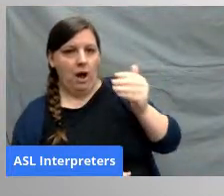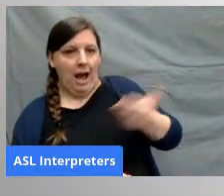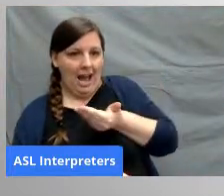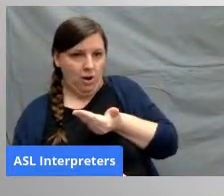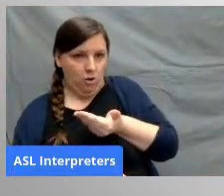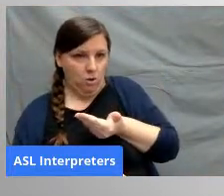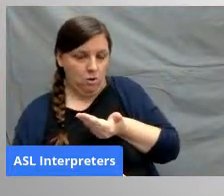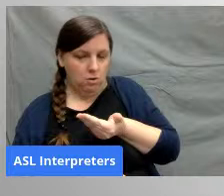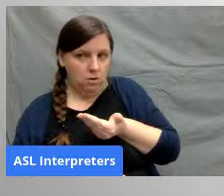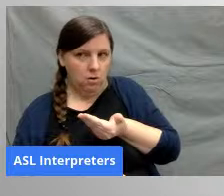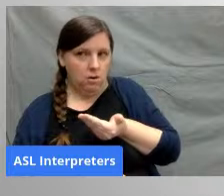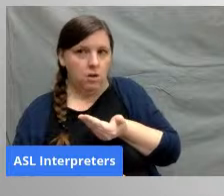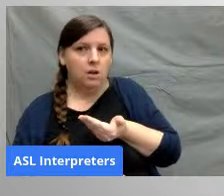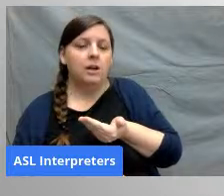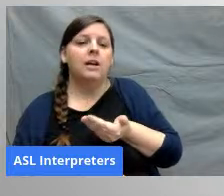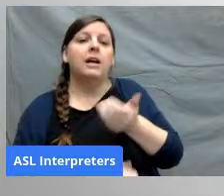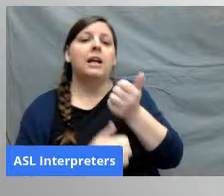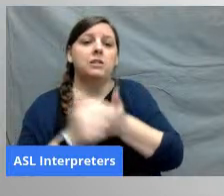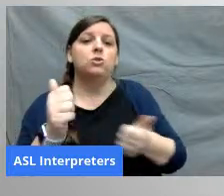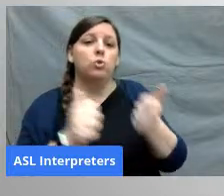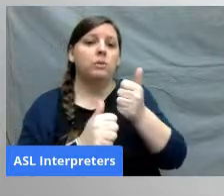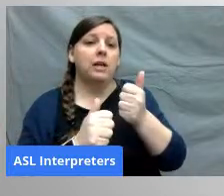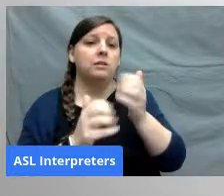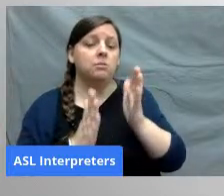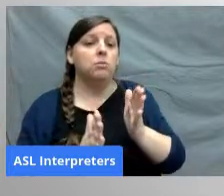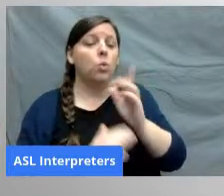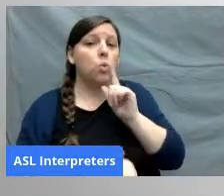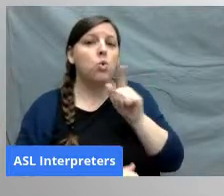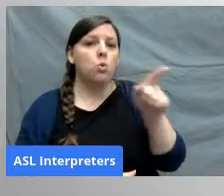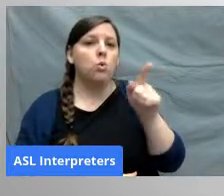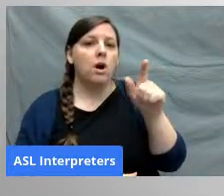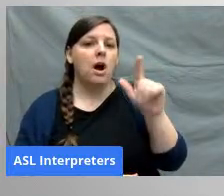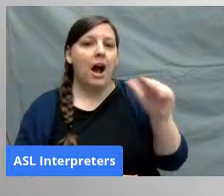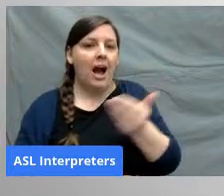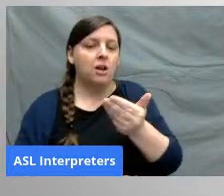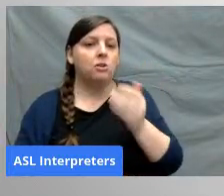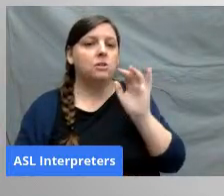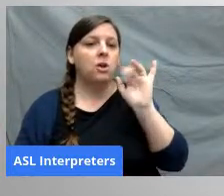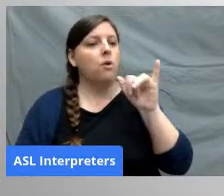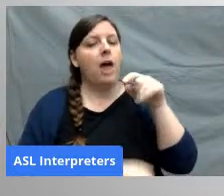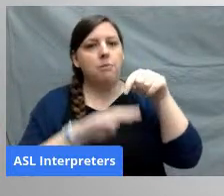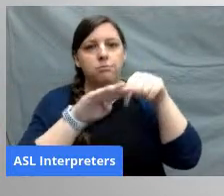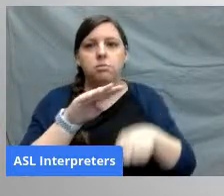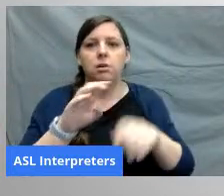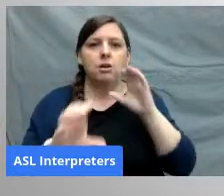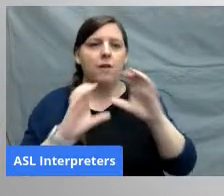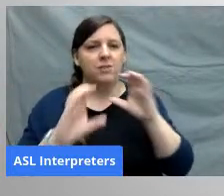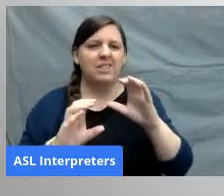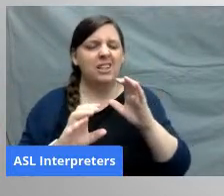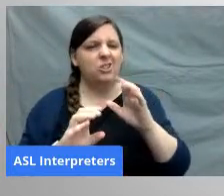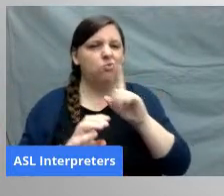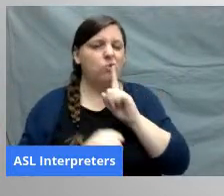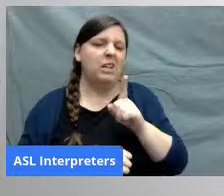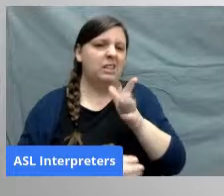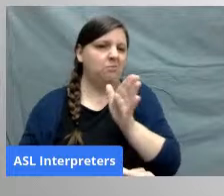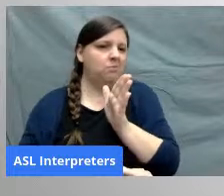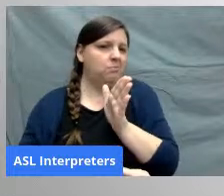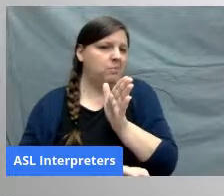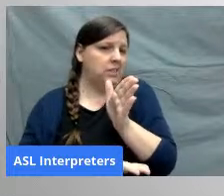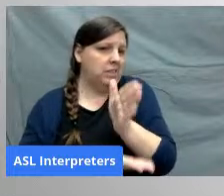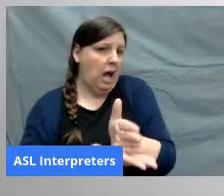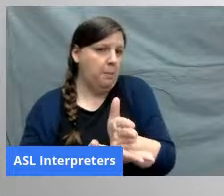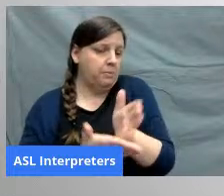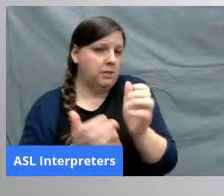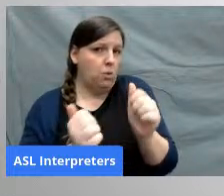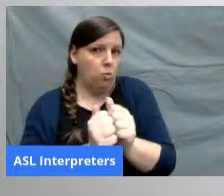the superintendent that does, the robust conversation really sort of stops there. And so it's not